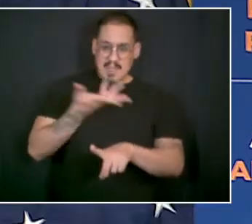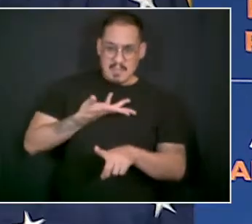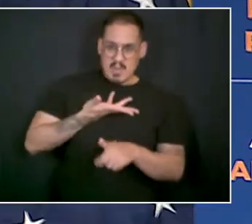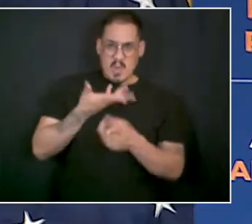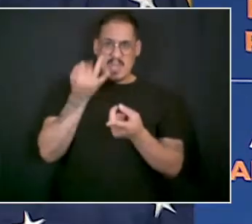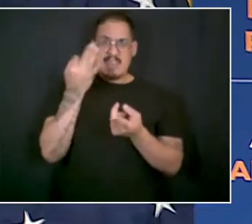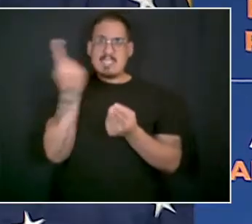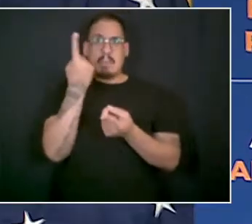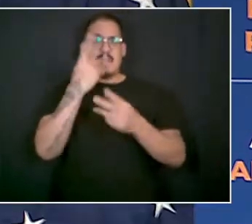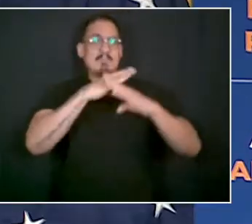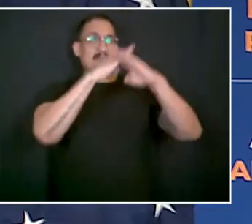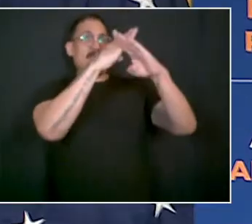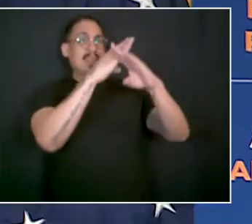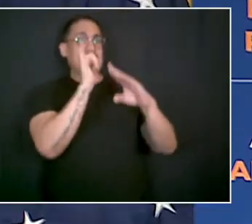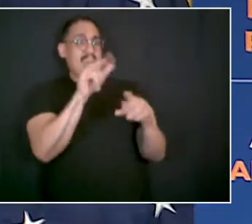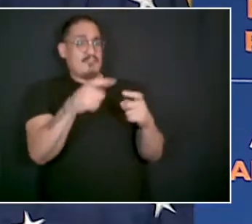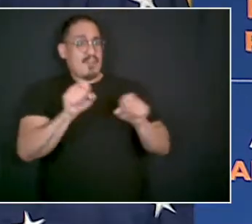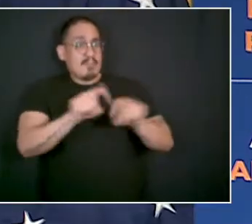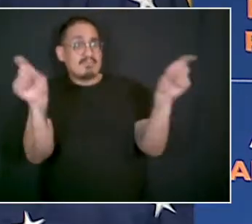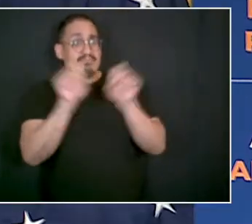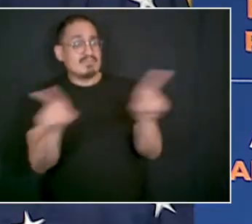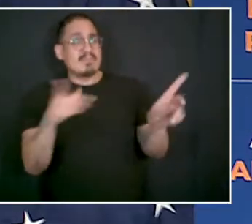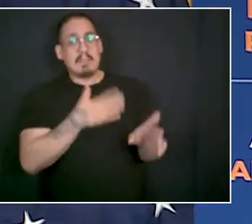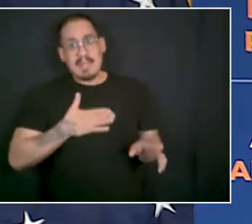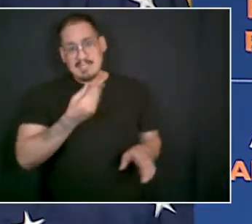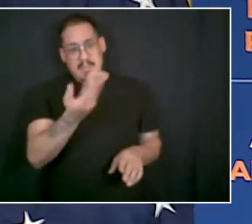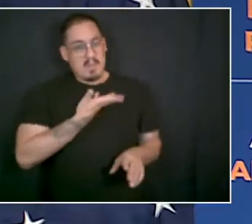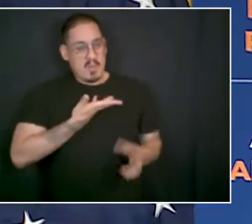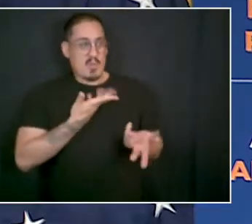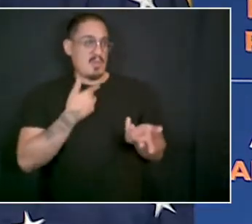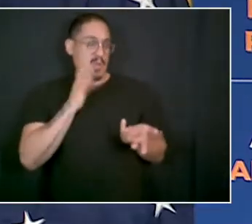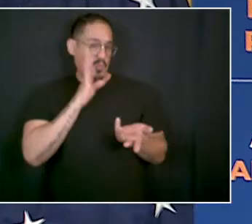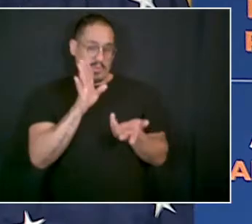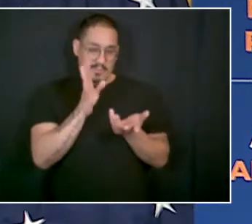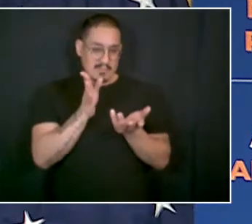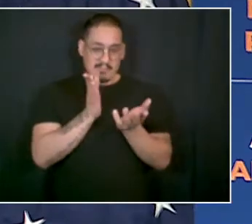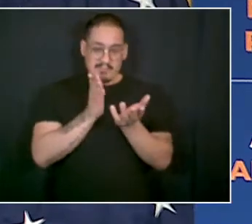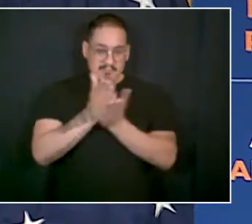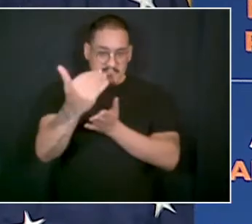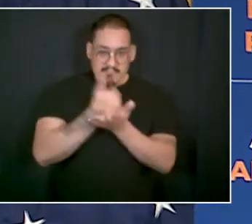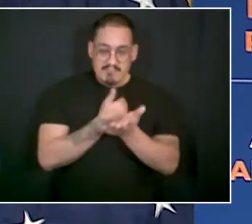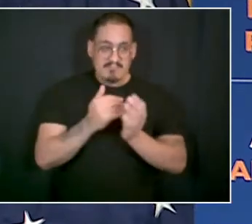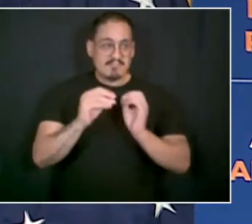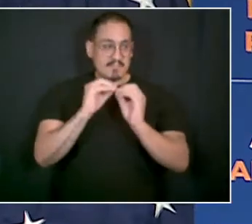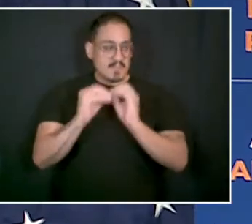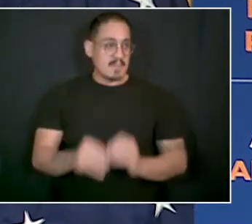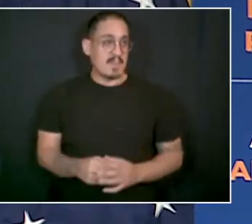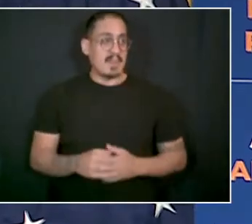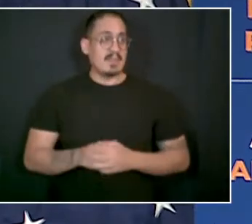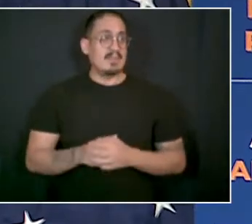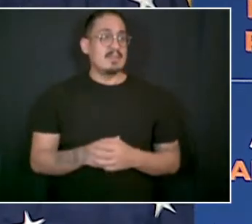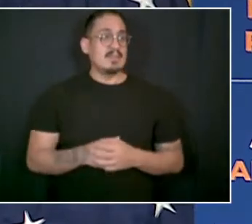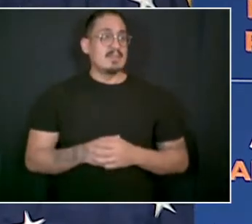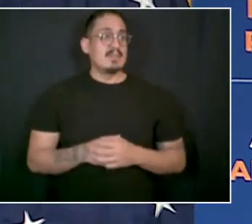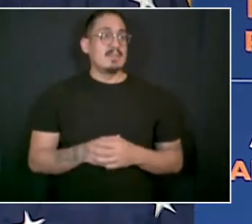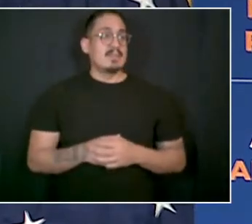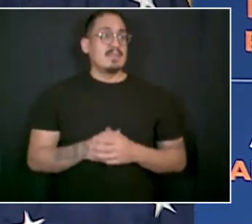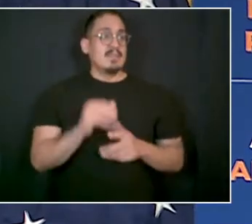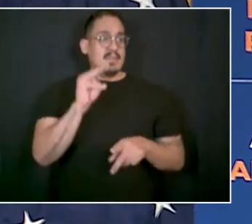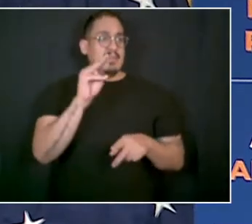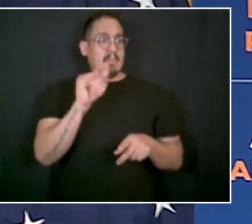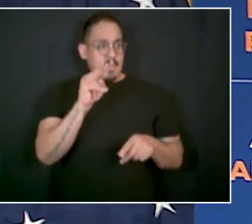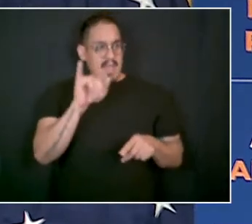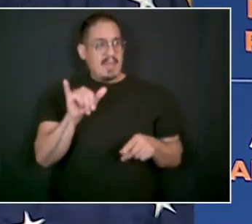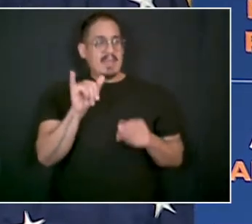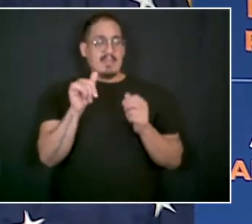clear with Manny, who traveled with me to the Darien Gap, who traveled with me to El Paso, who has been